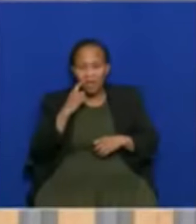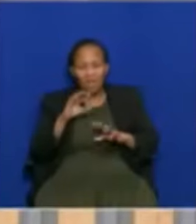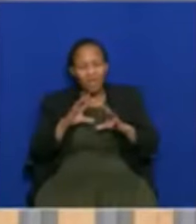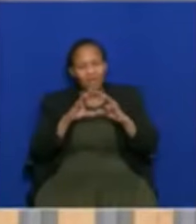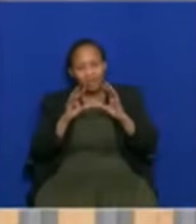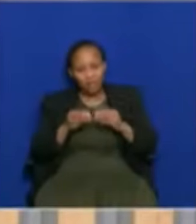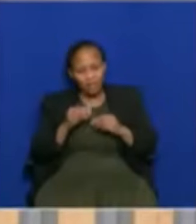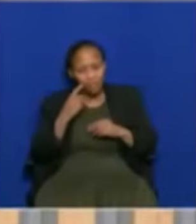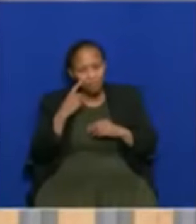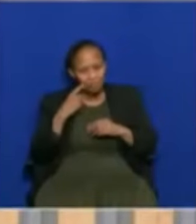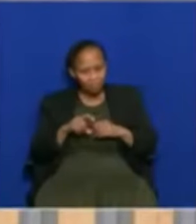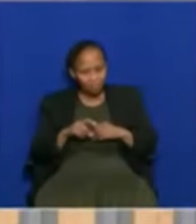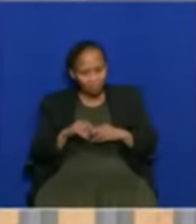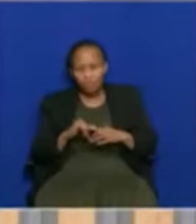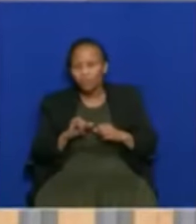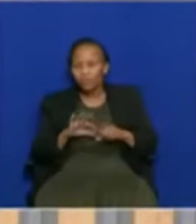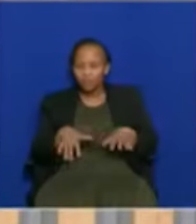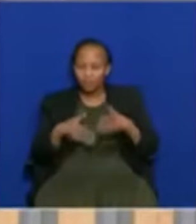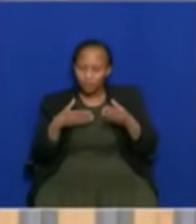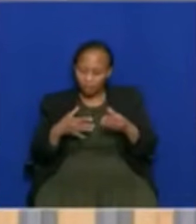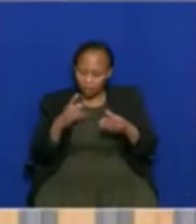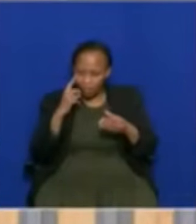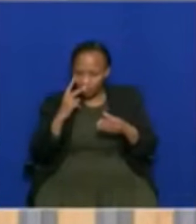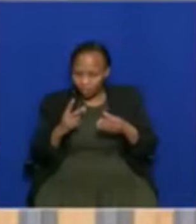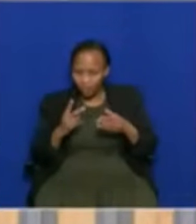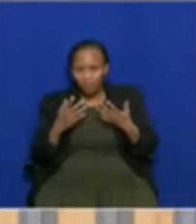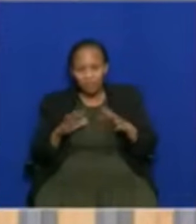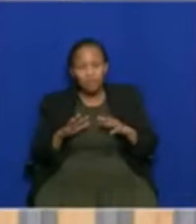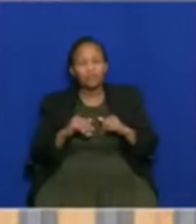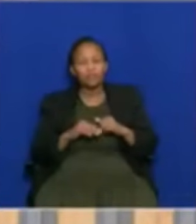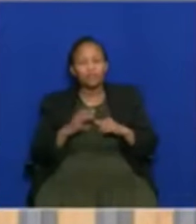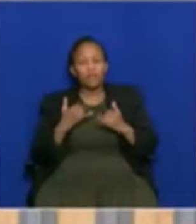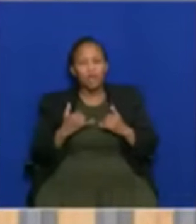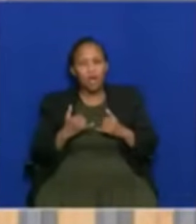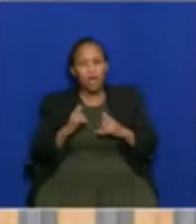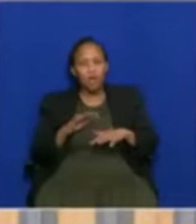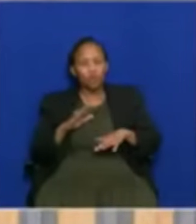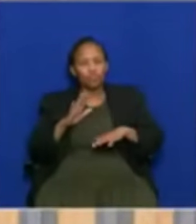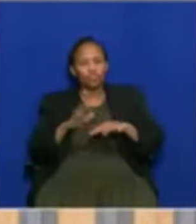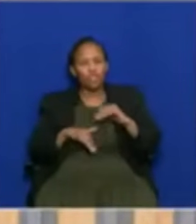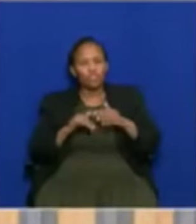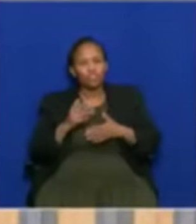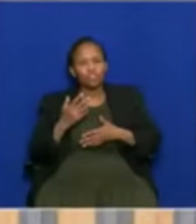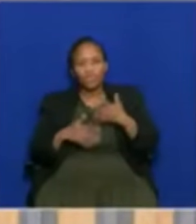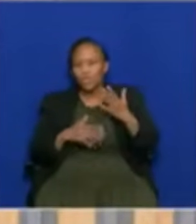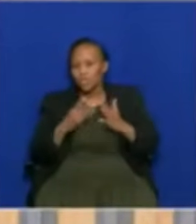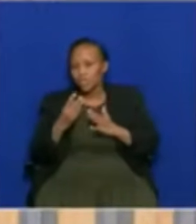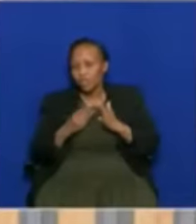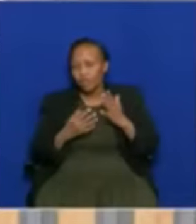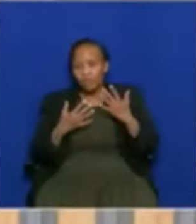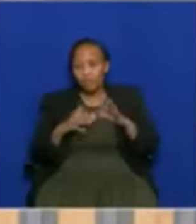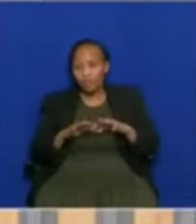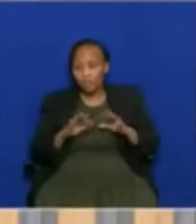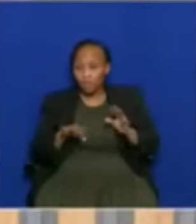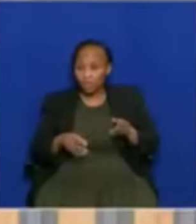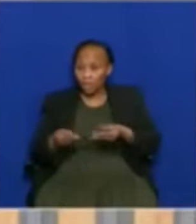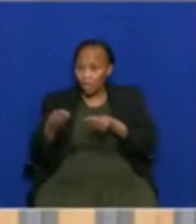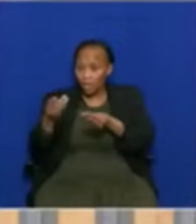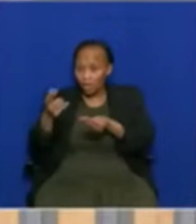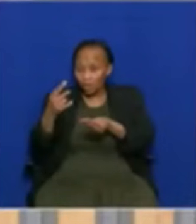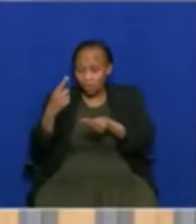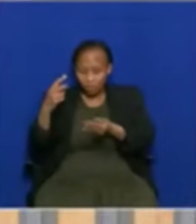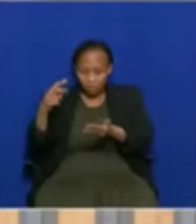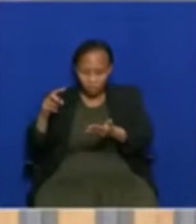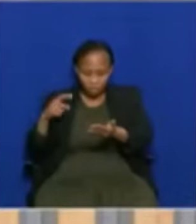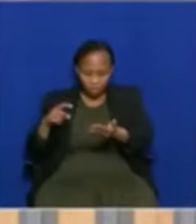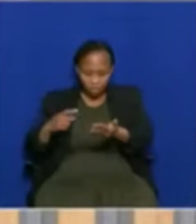looked at your affidavit, I've now drafted a charge sheet. Have a look at it and confirm that I've recorded the facts correctly.